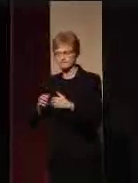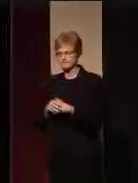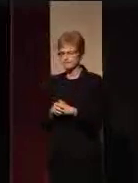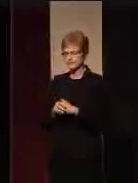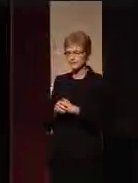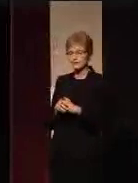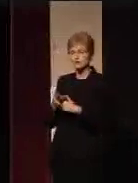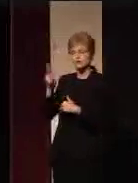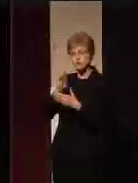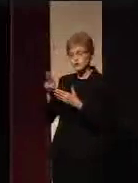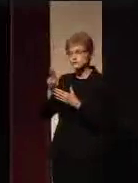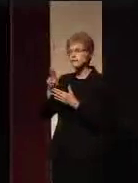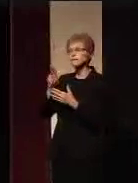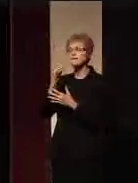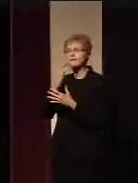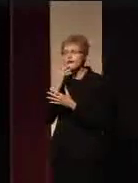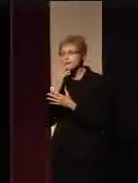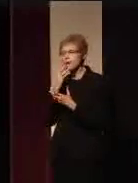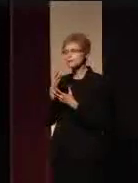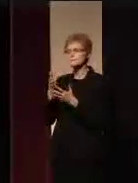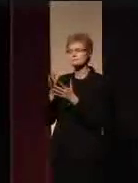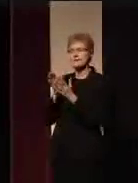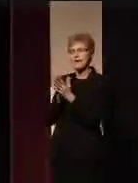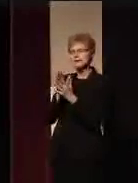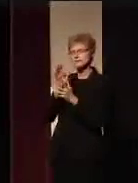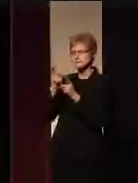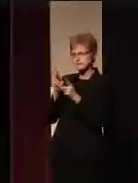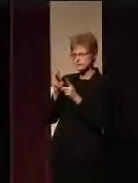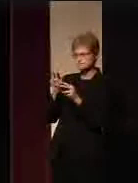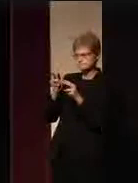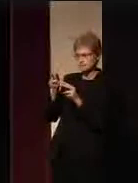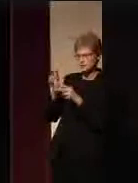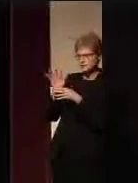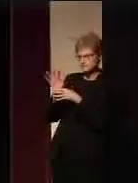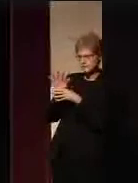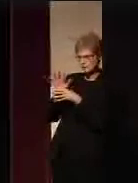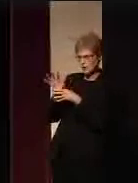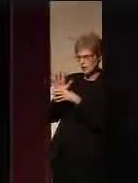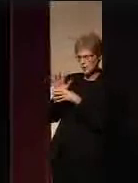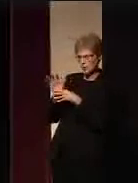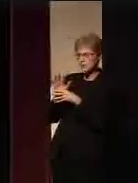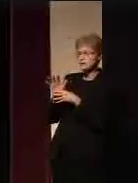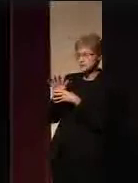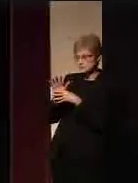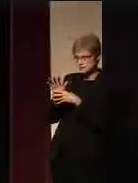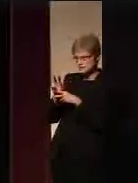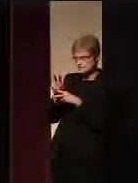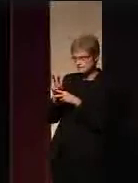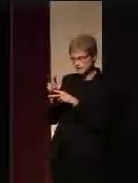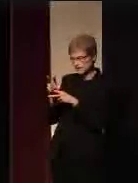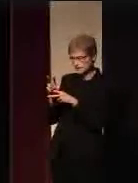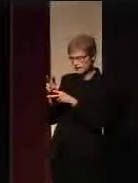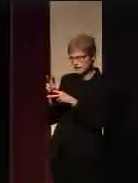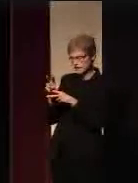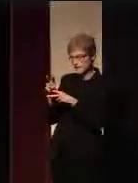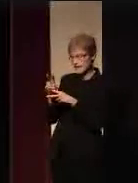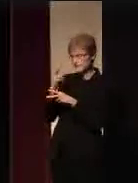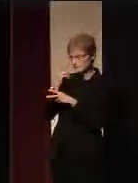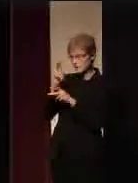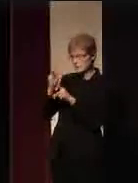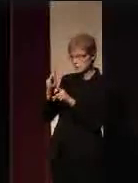asked subjects to watch a video and then make a split-second decision to shoot when they perceived that the character who flashed on the screen threatened